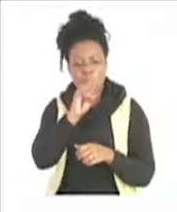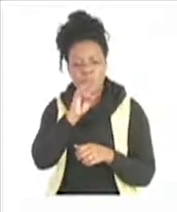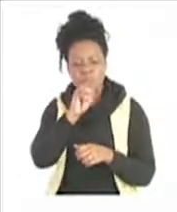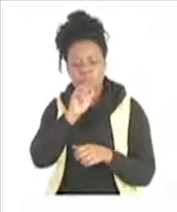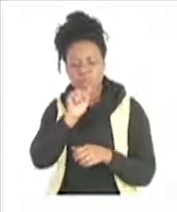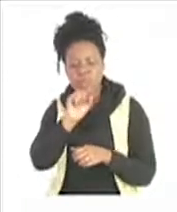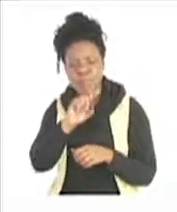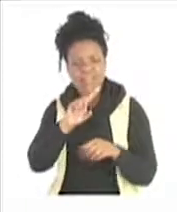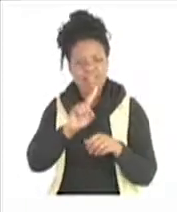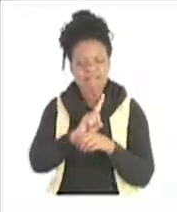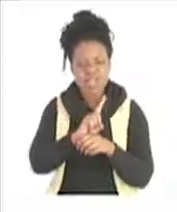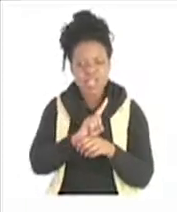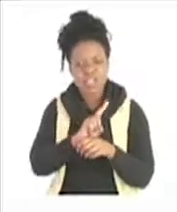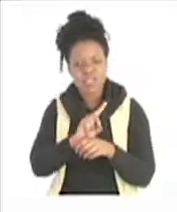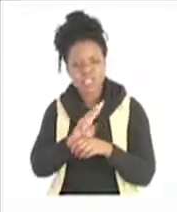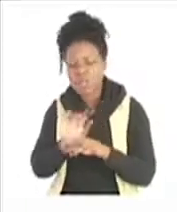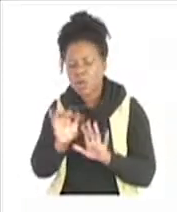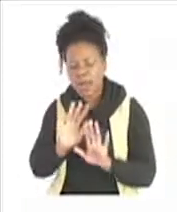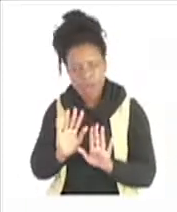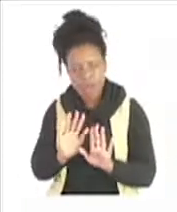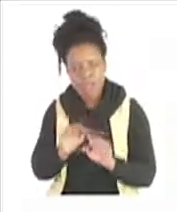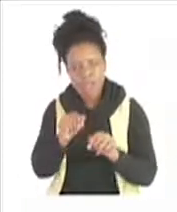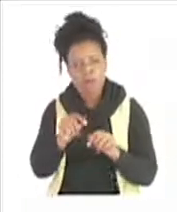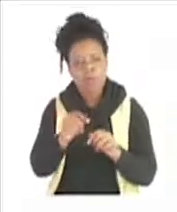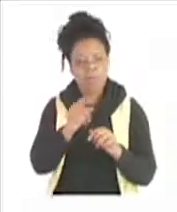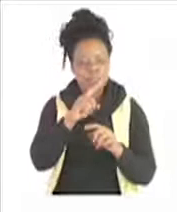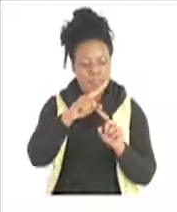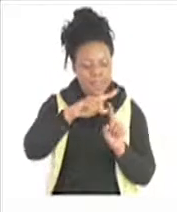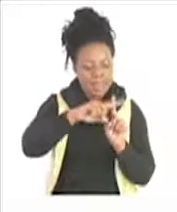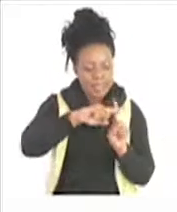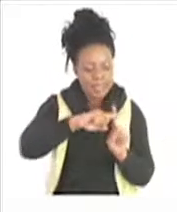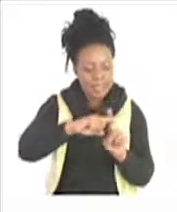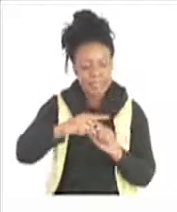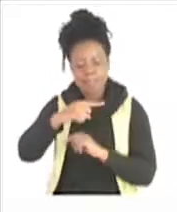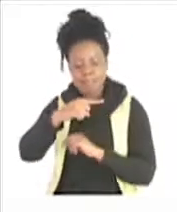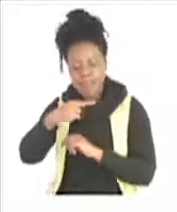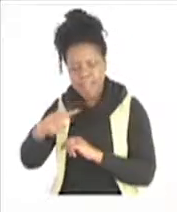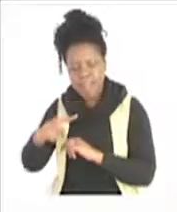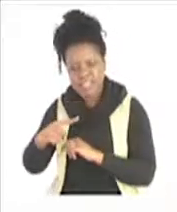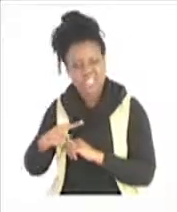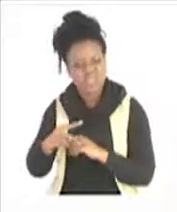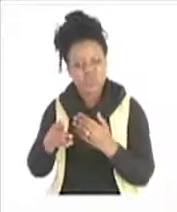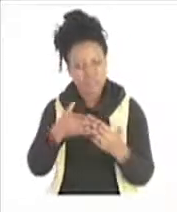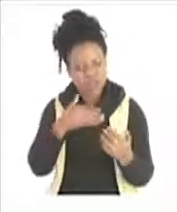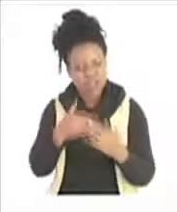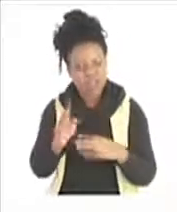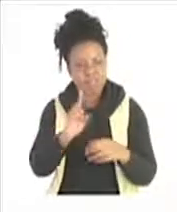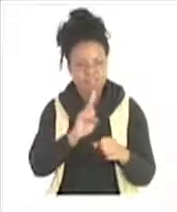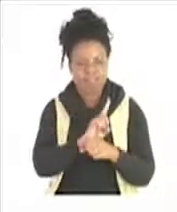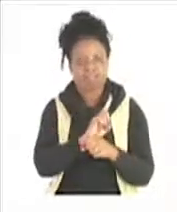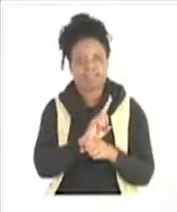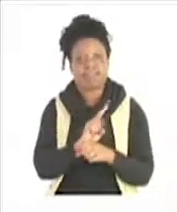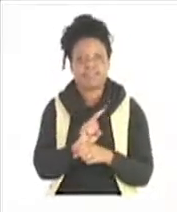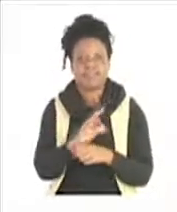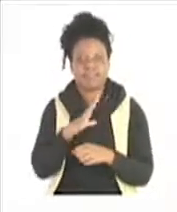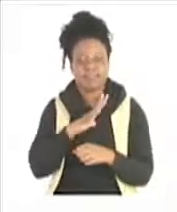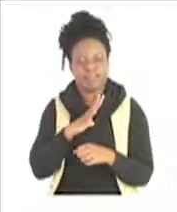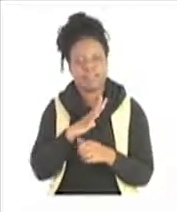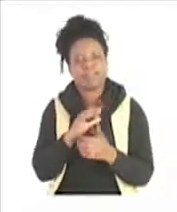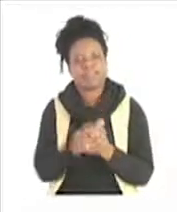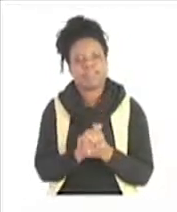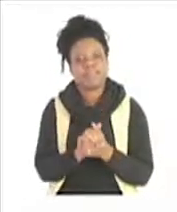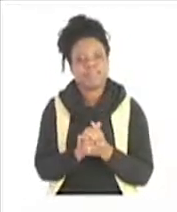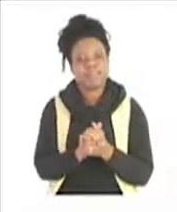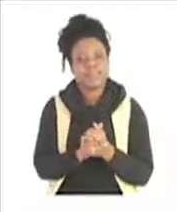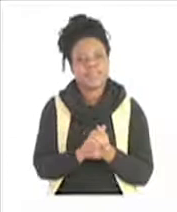comes first, that one we do first. Working from left to right. So